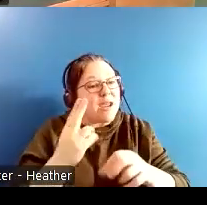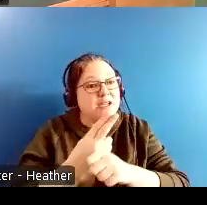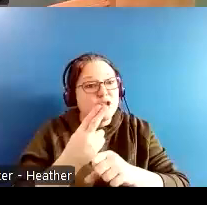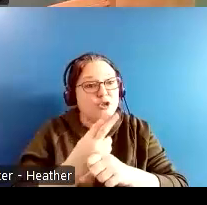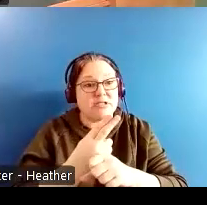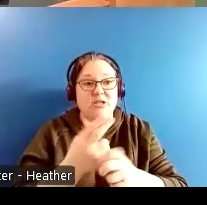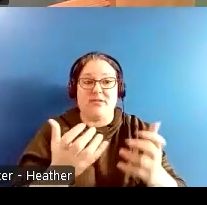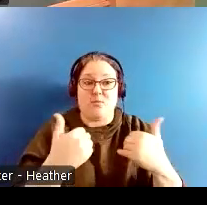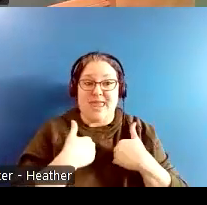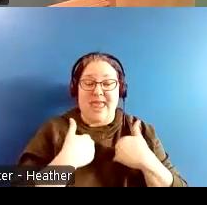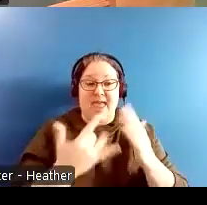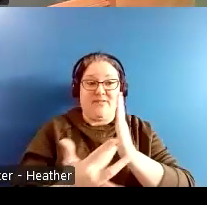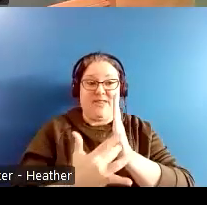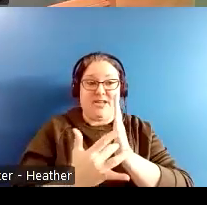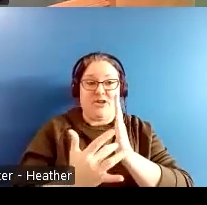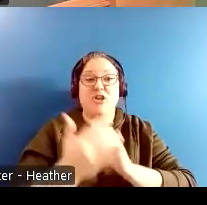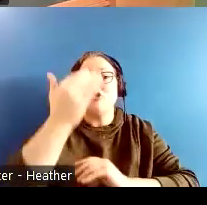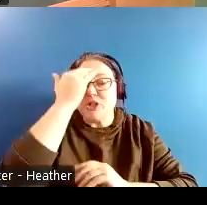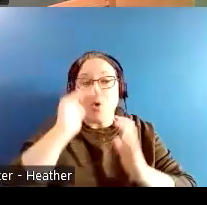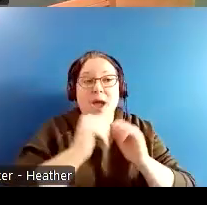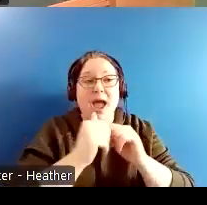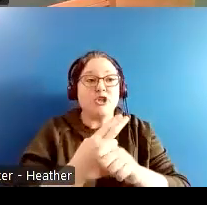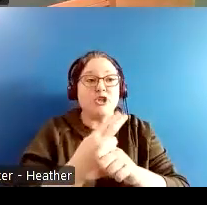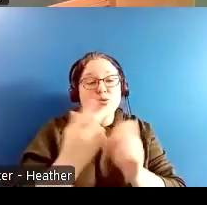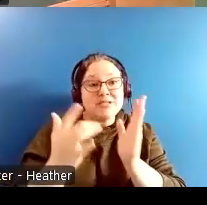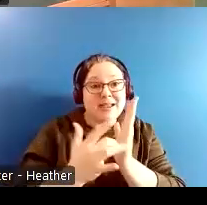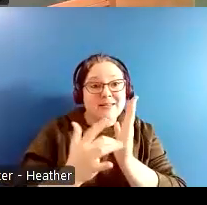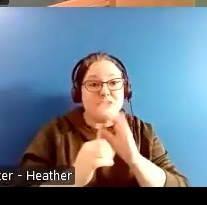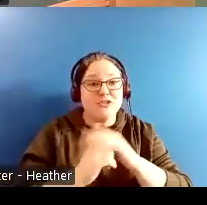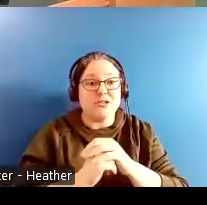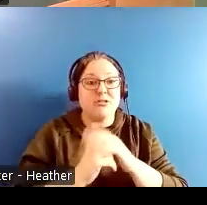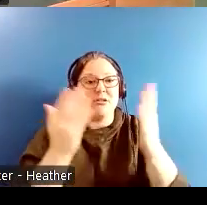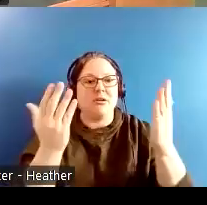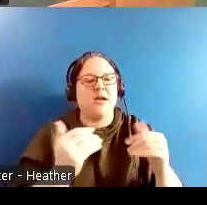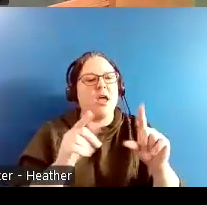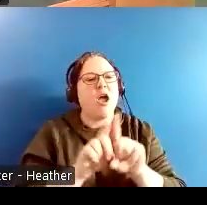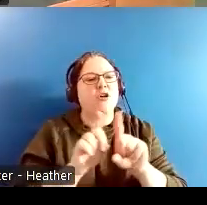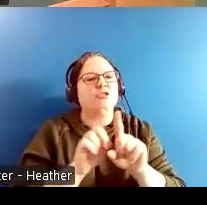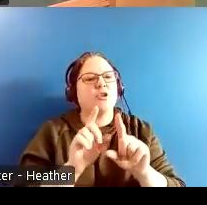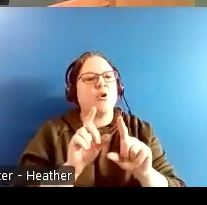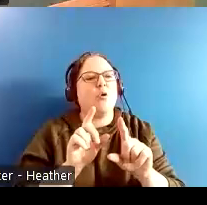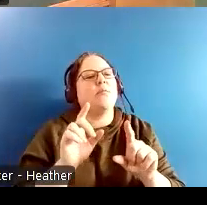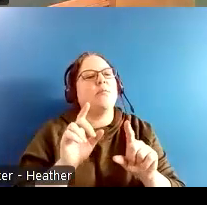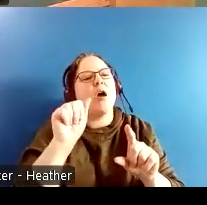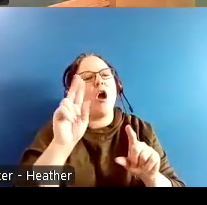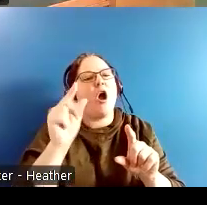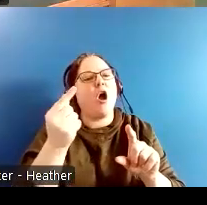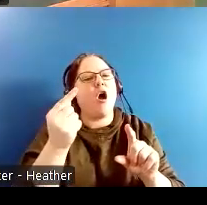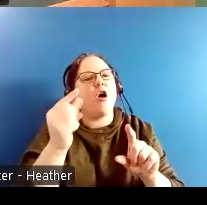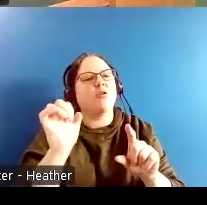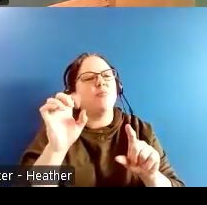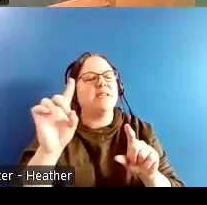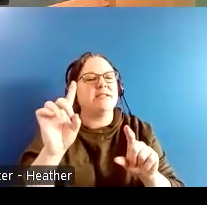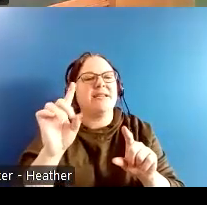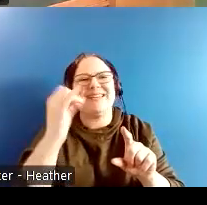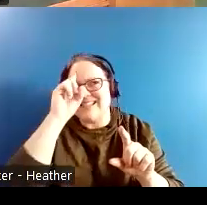the technology, they know how to use the technology. And then finally, augmented intelligence, not artificial